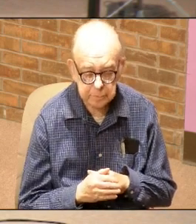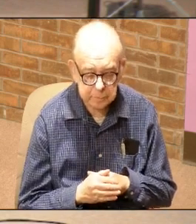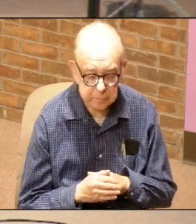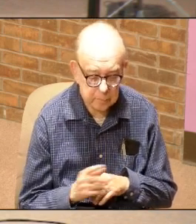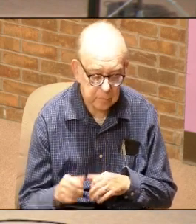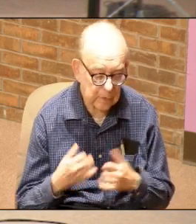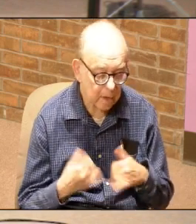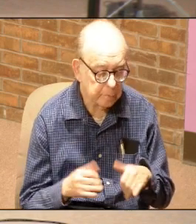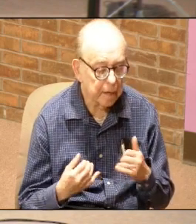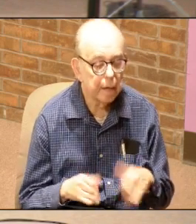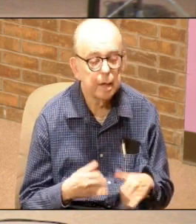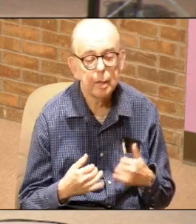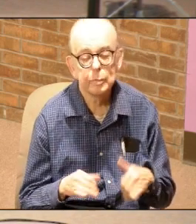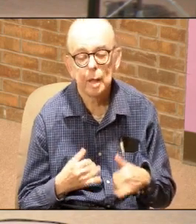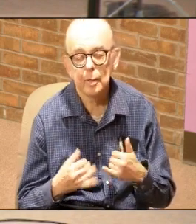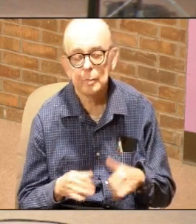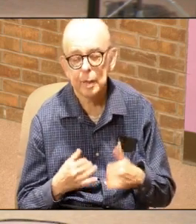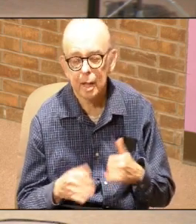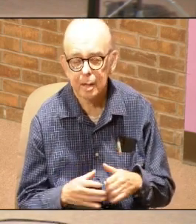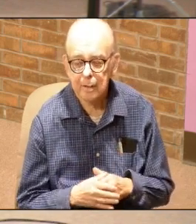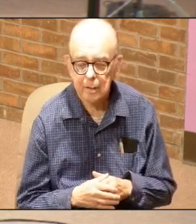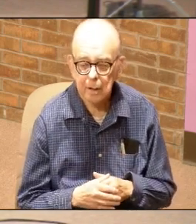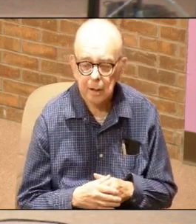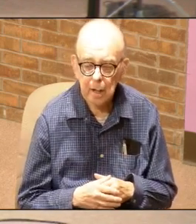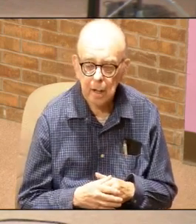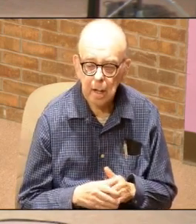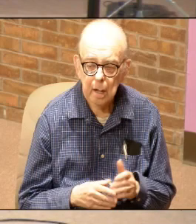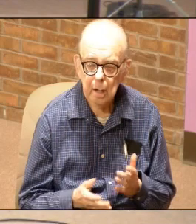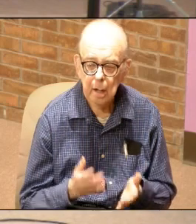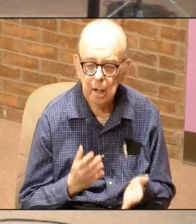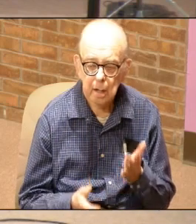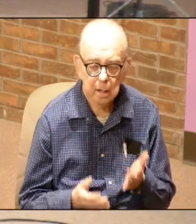They play the game. And there